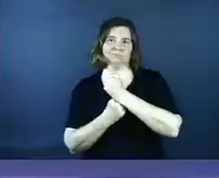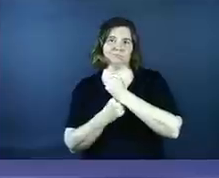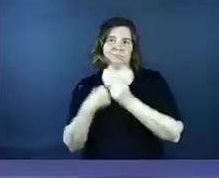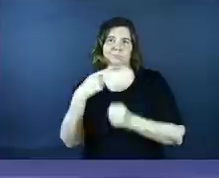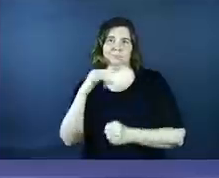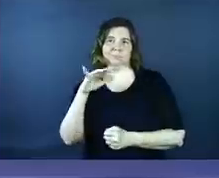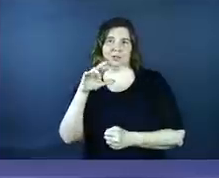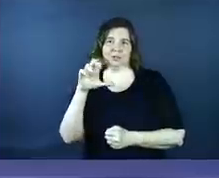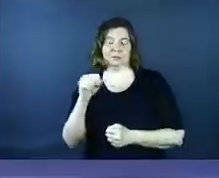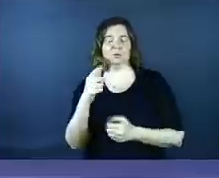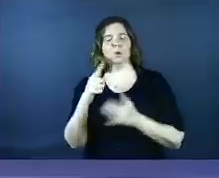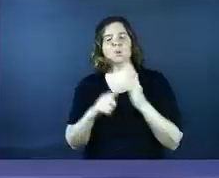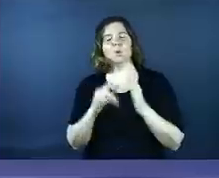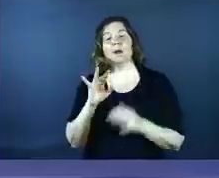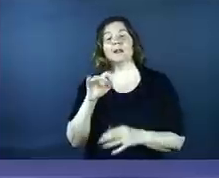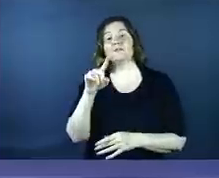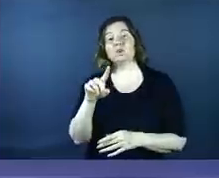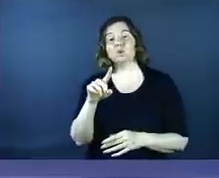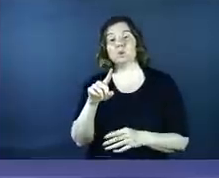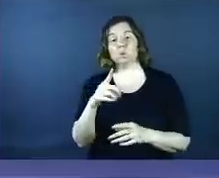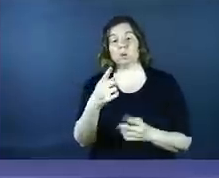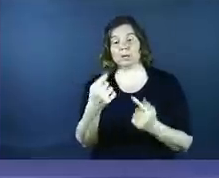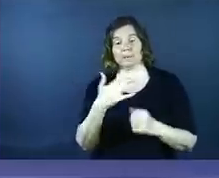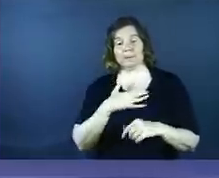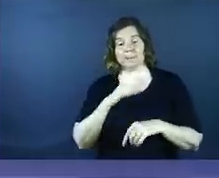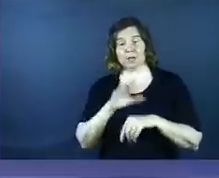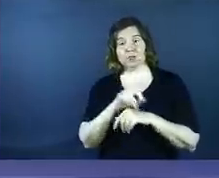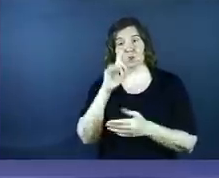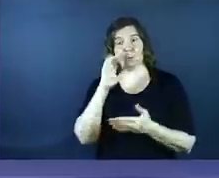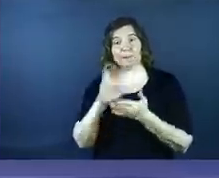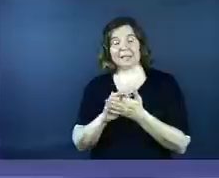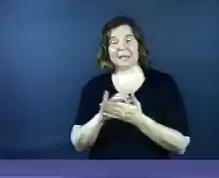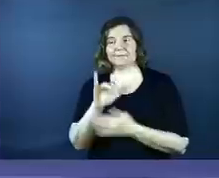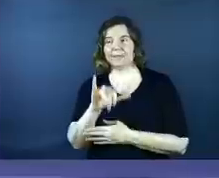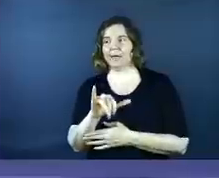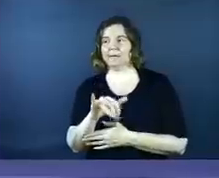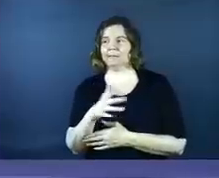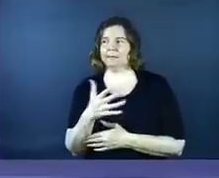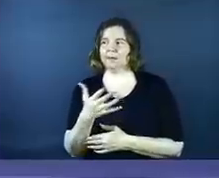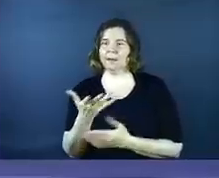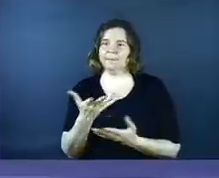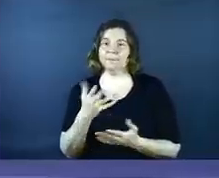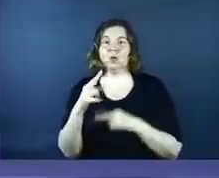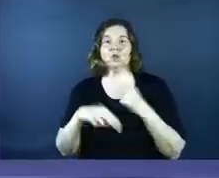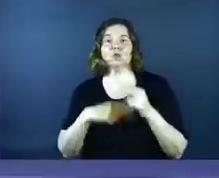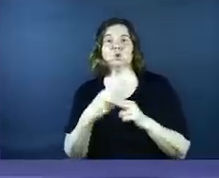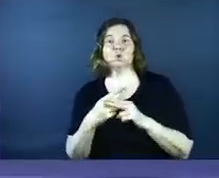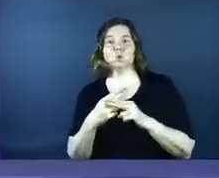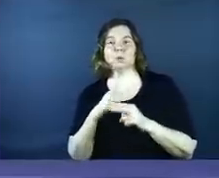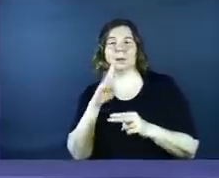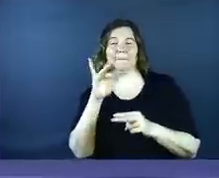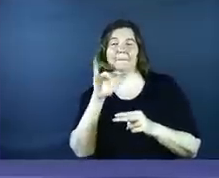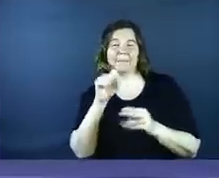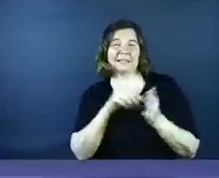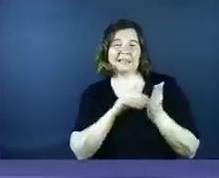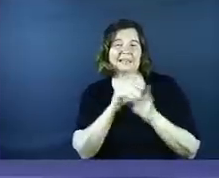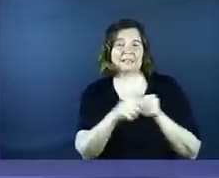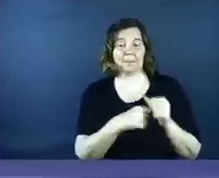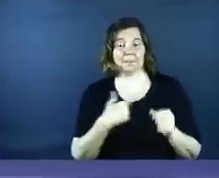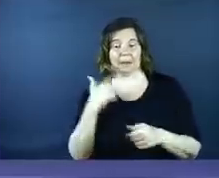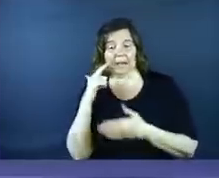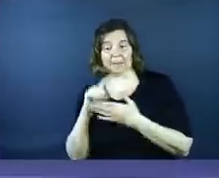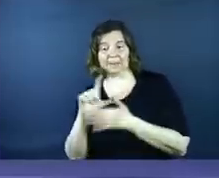here's the point. What if you come to my church and you believe that the universe is billions of years old, but I believe